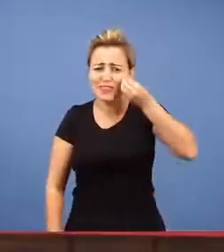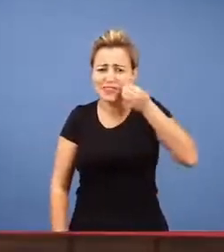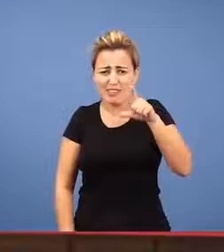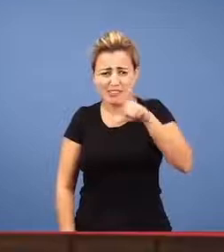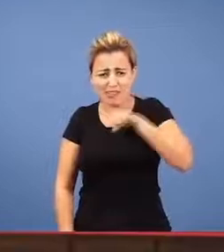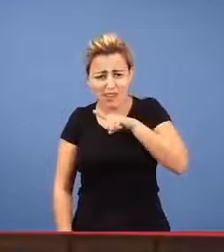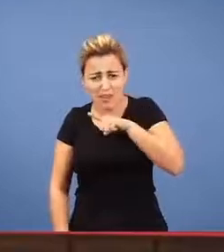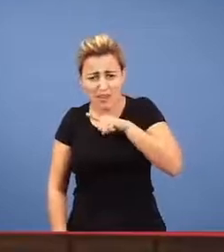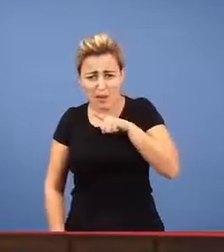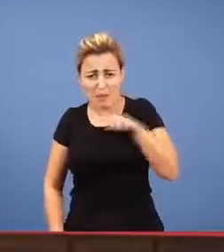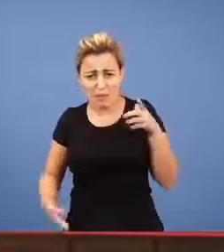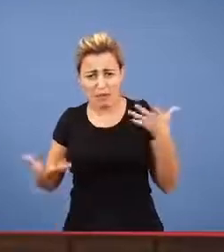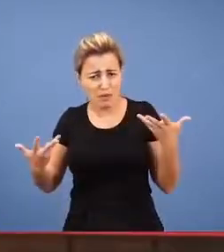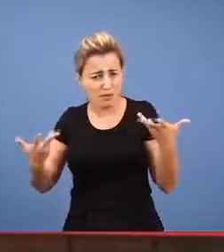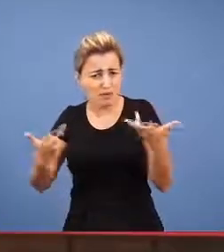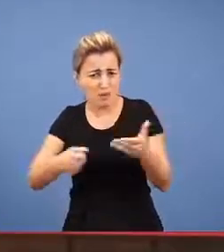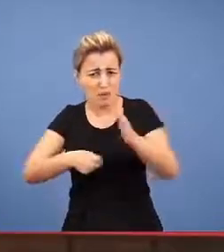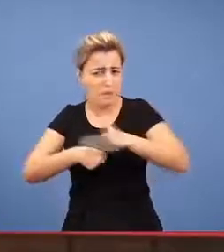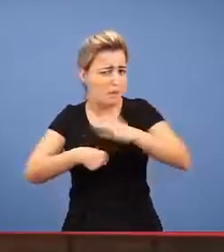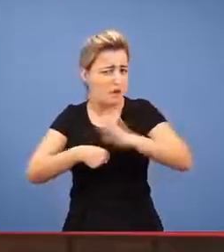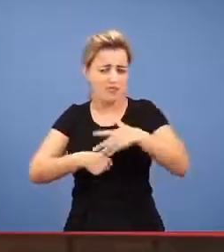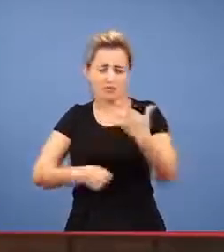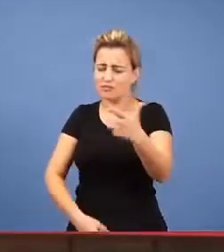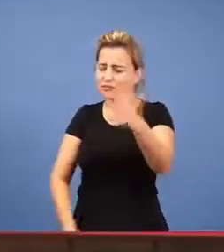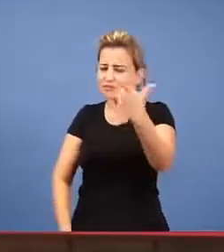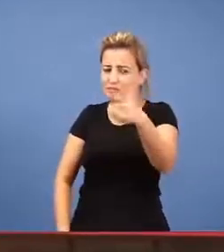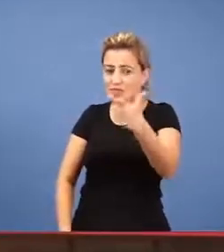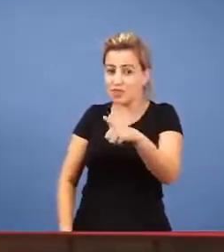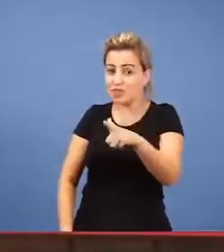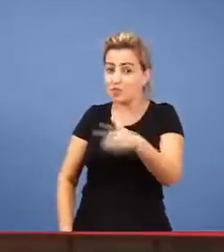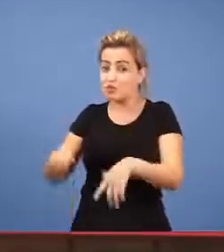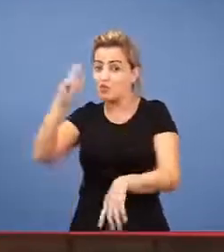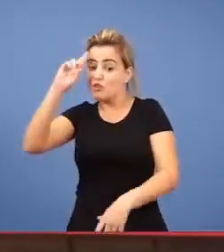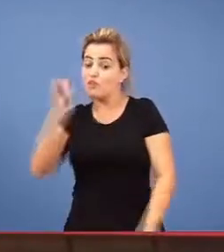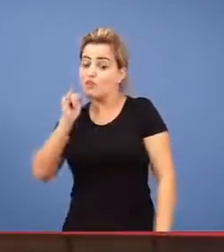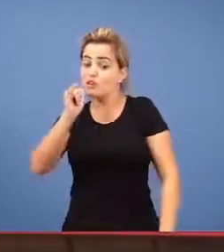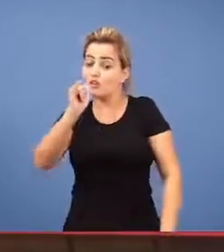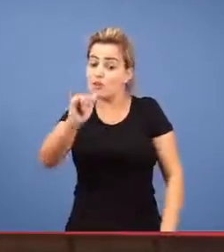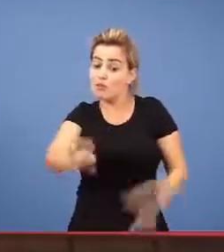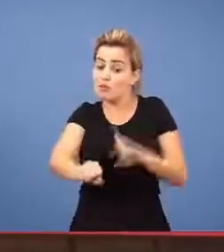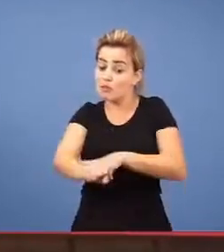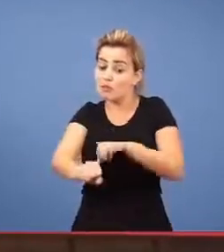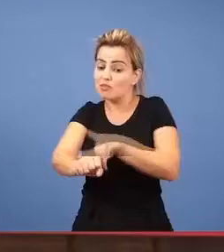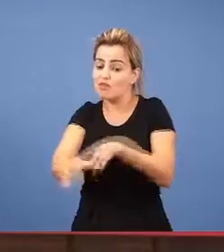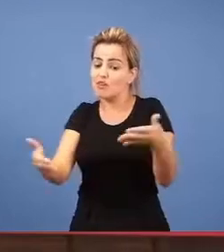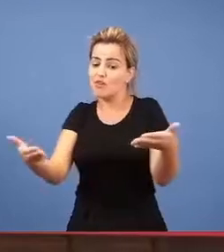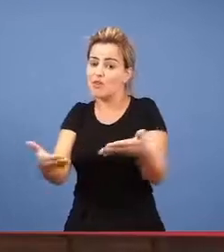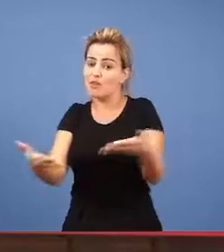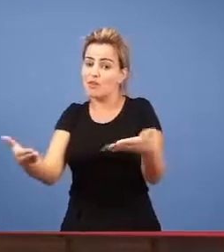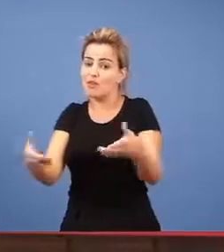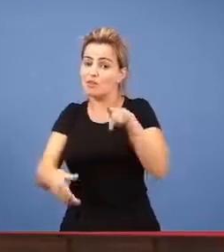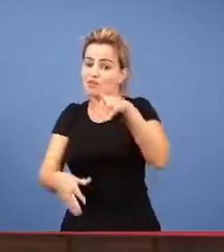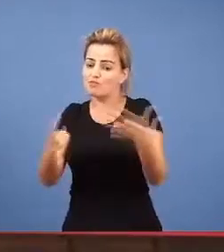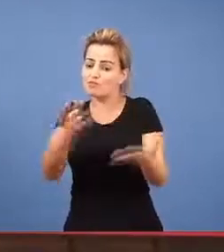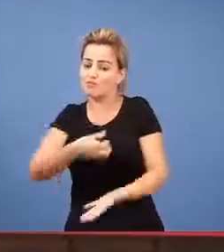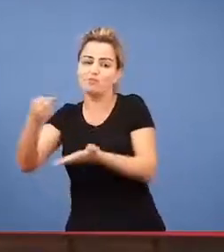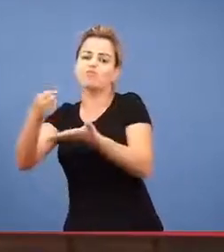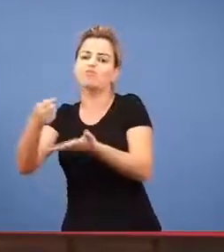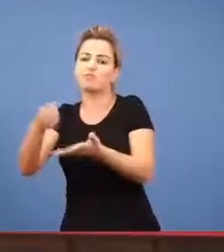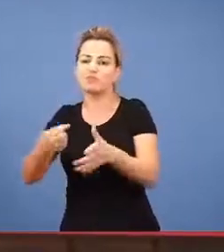there something more amazing than? Is there something more amazing that you are being in the situation and the Lord saying to you, today is your